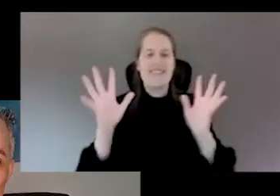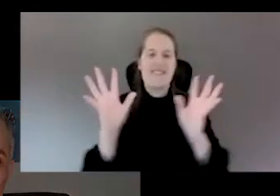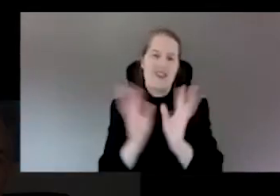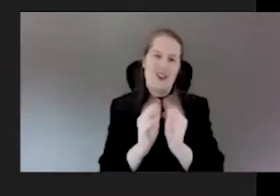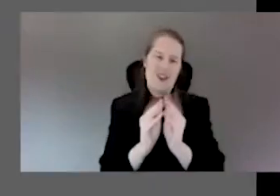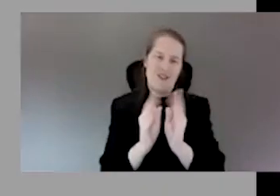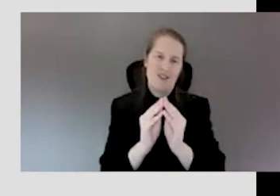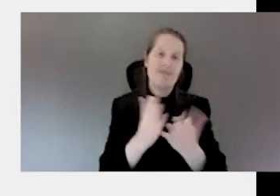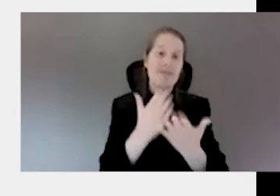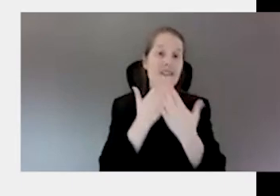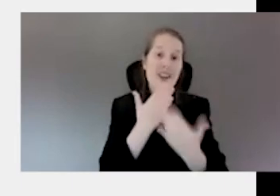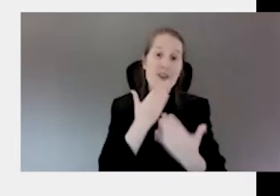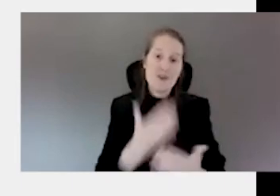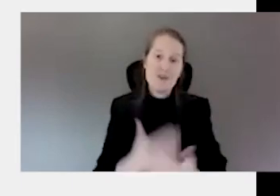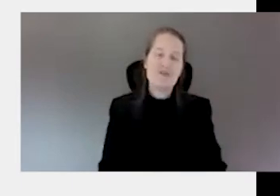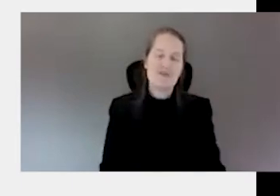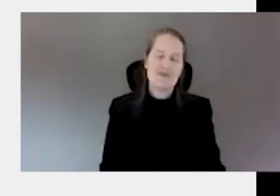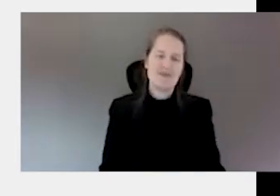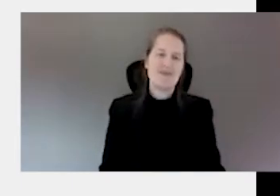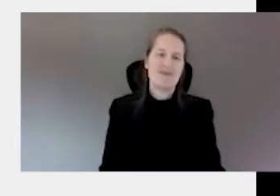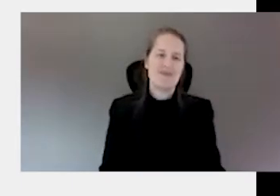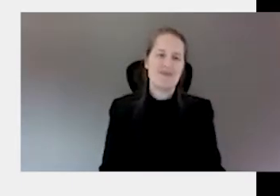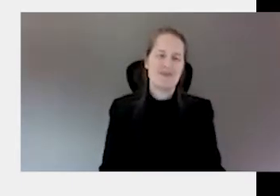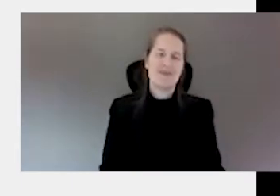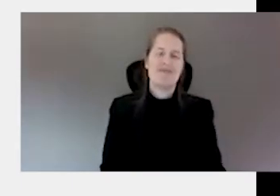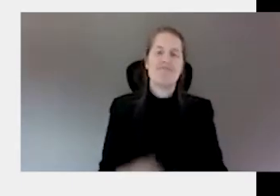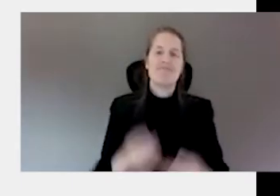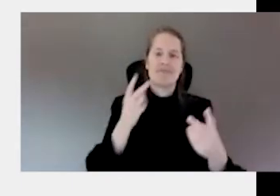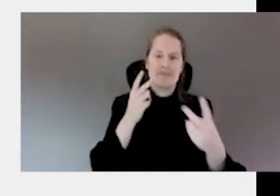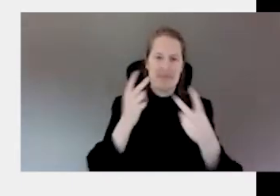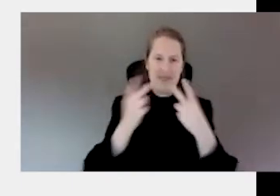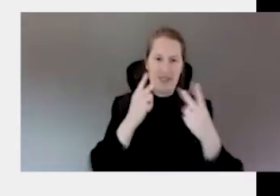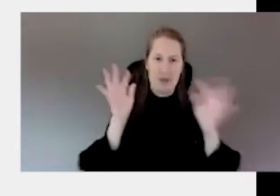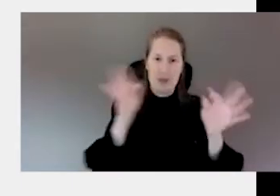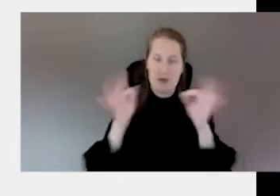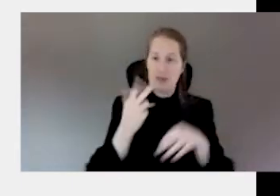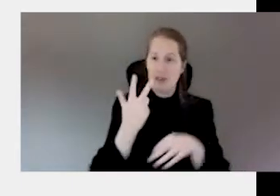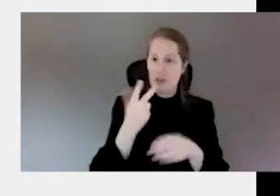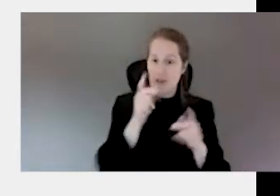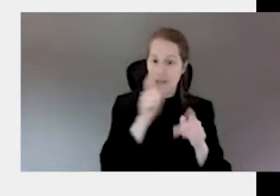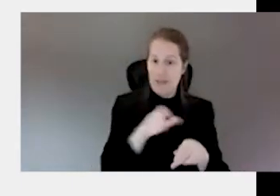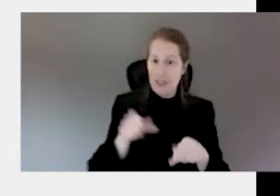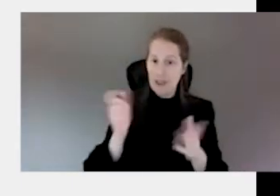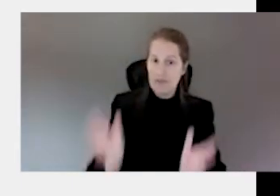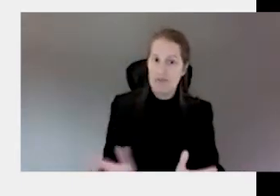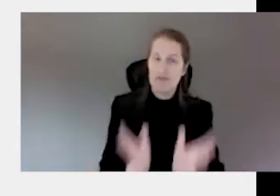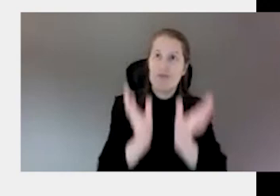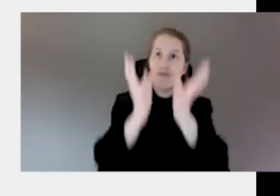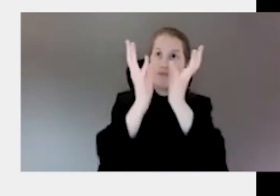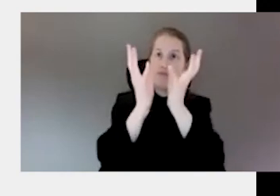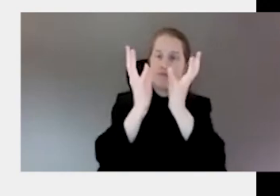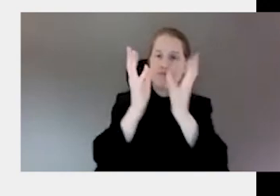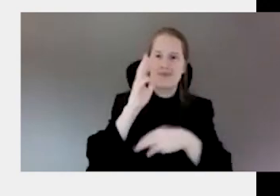you. Visual description: 3 figures holding the AUCD